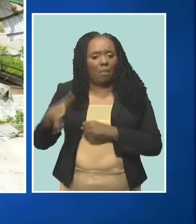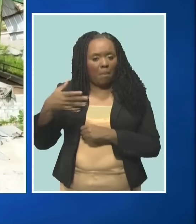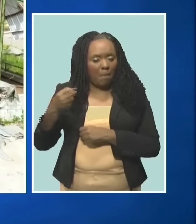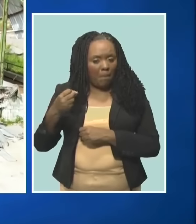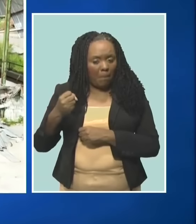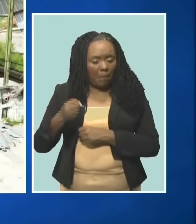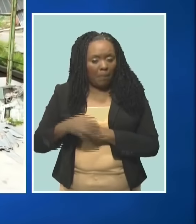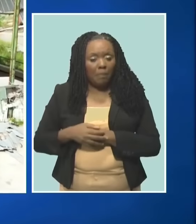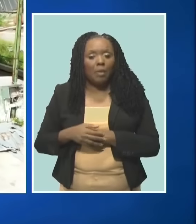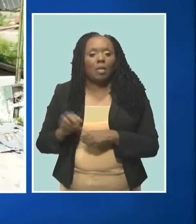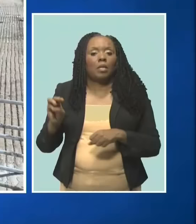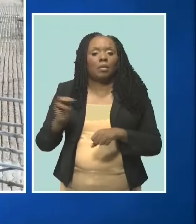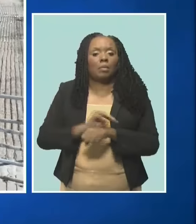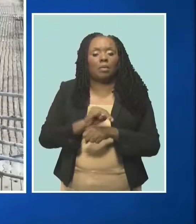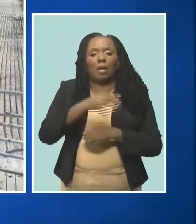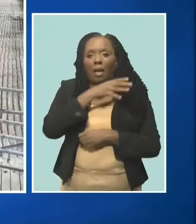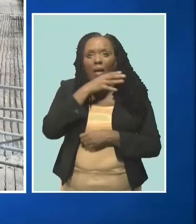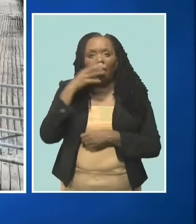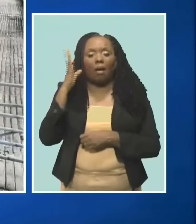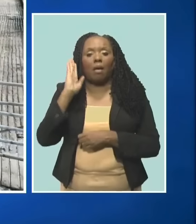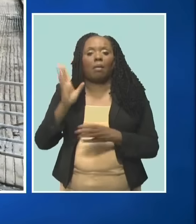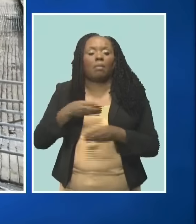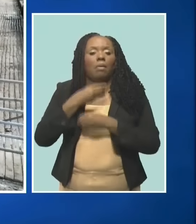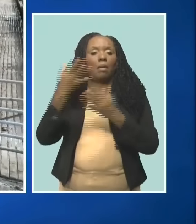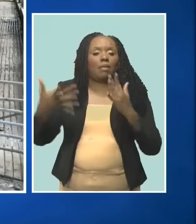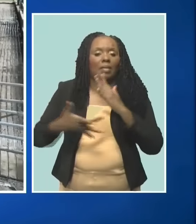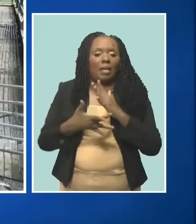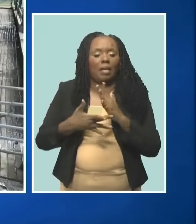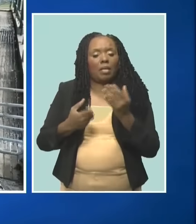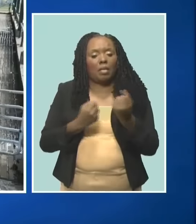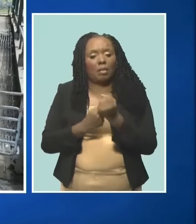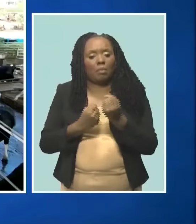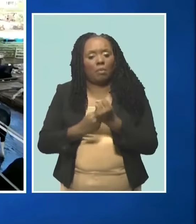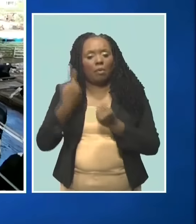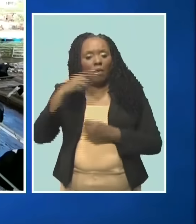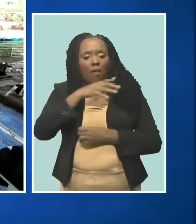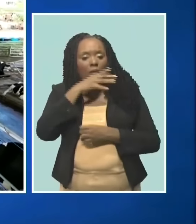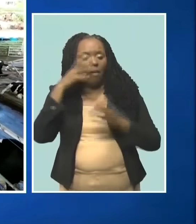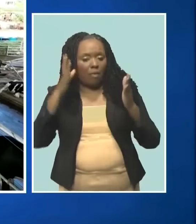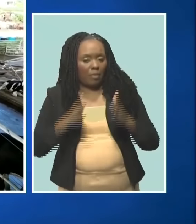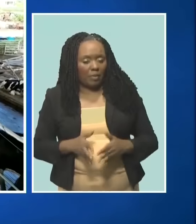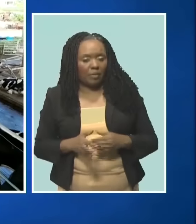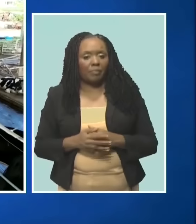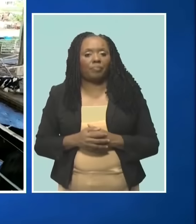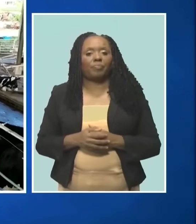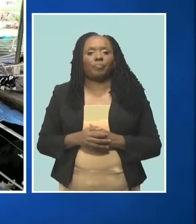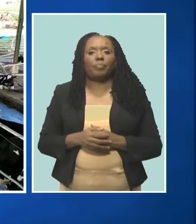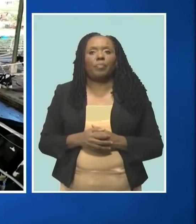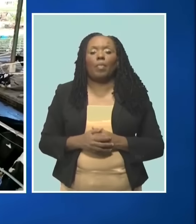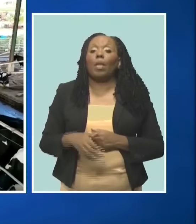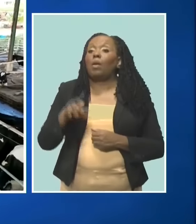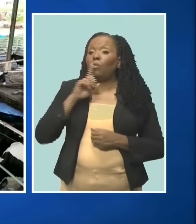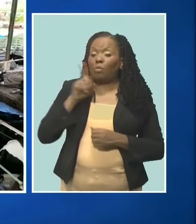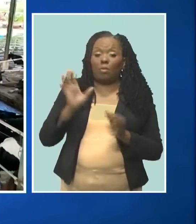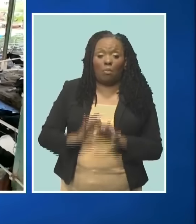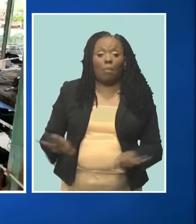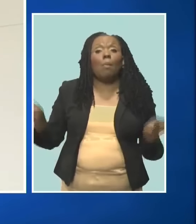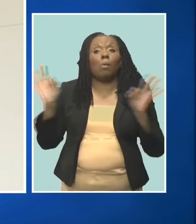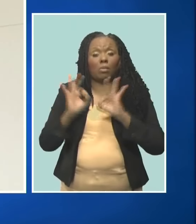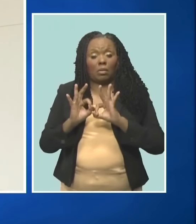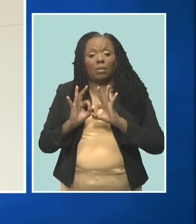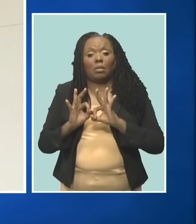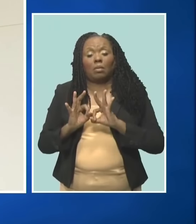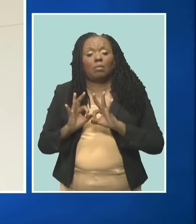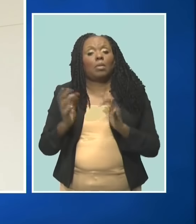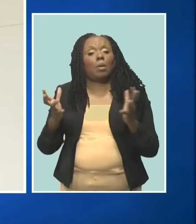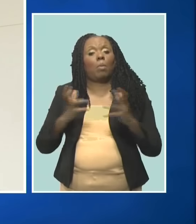addition, the Ministry of Agriculture will be offering technical support to farmers. What is important is that we want to put measures in place